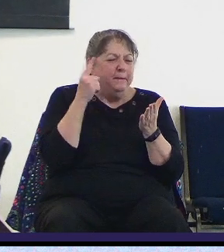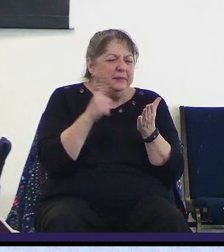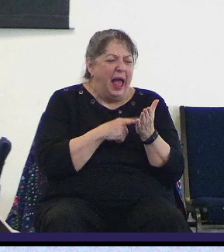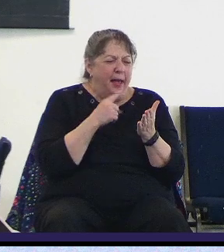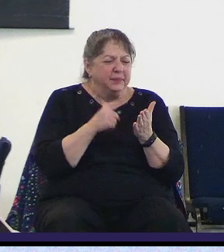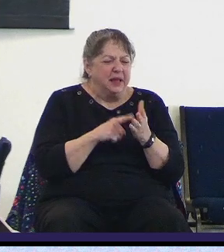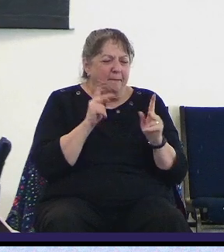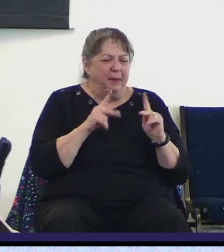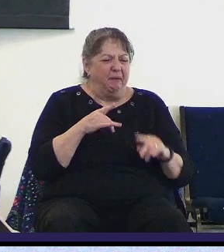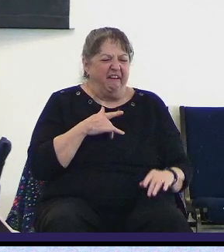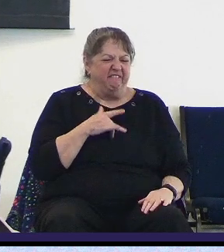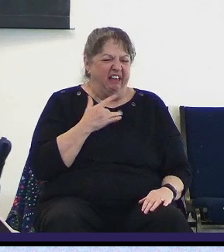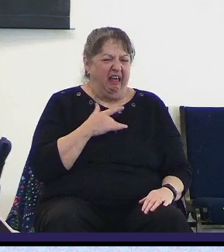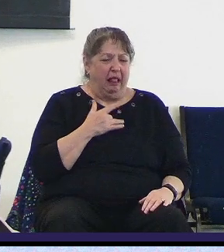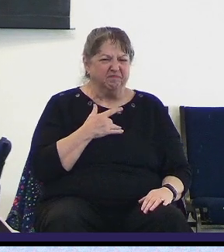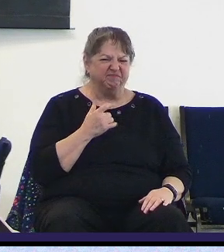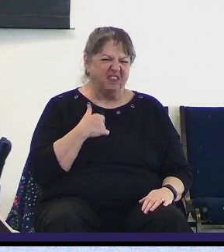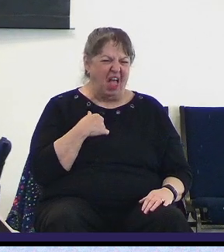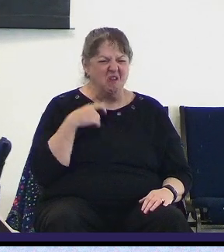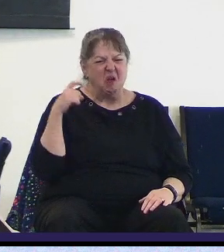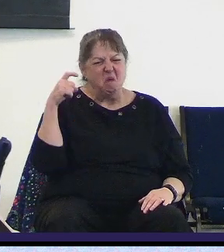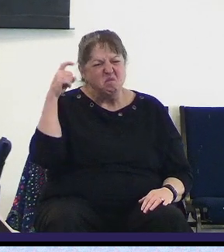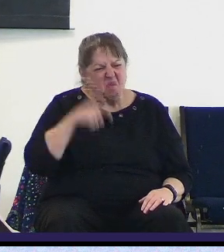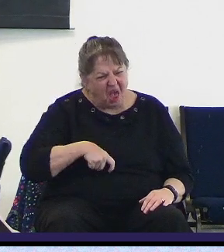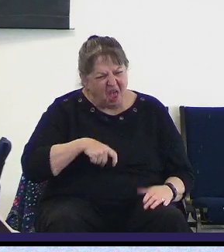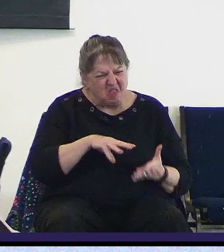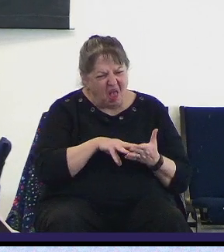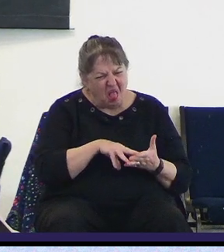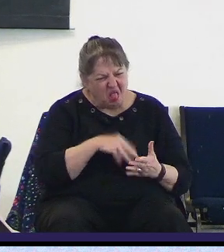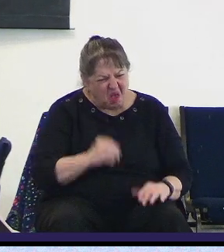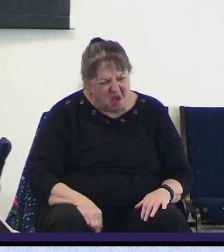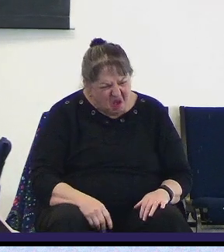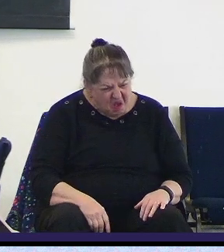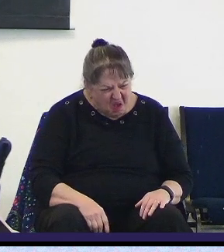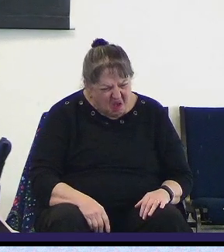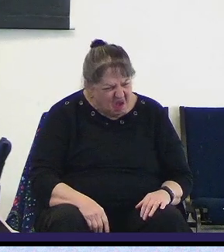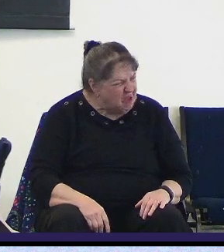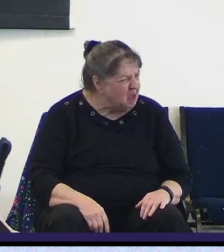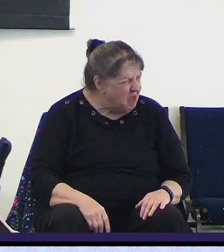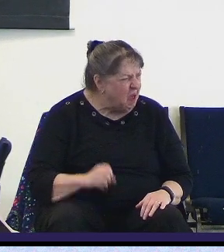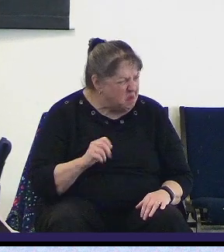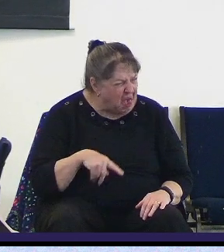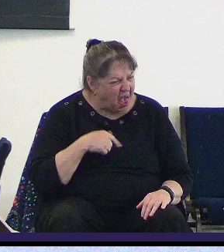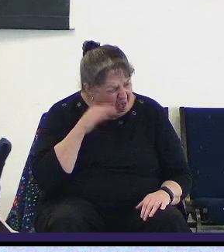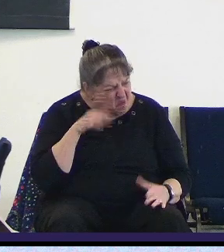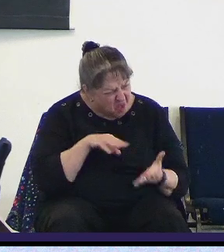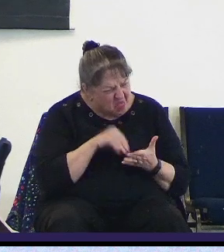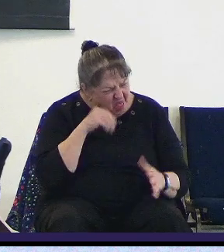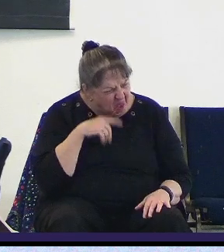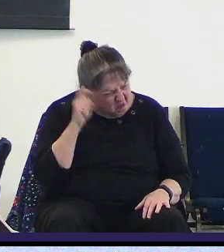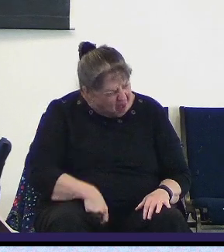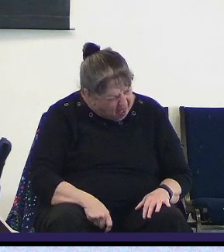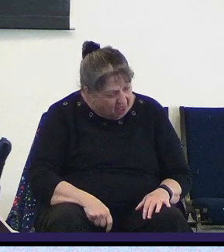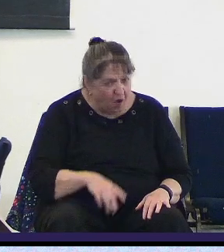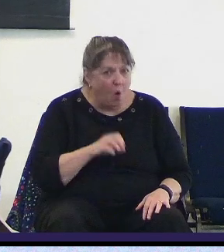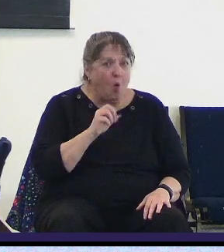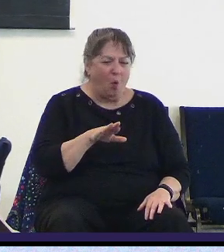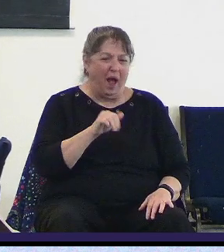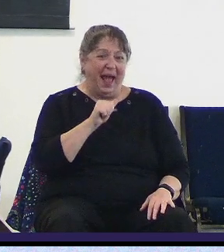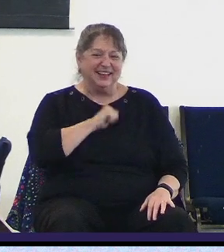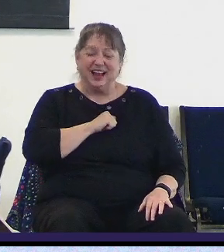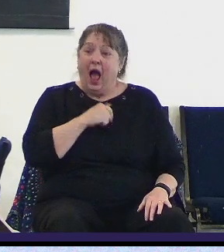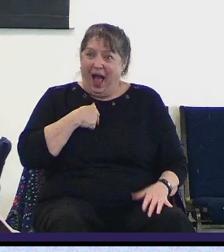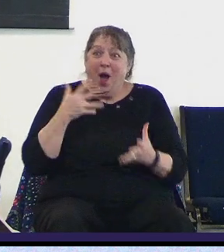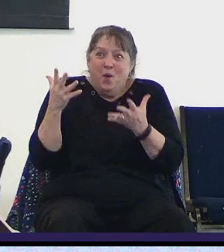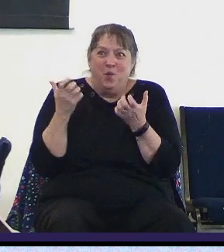there's a difference between a student who has to learn and a student who wants to learn and is looking to learn. There's a